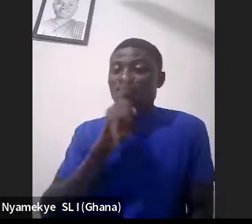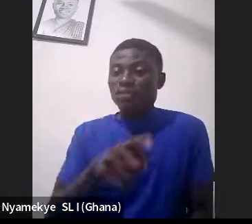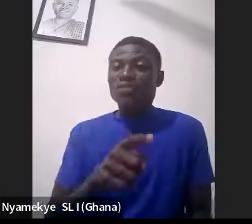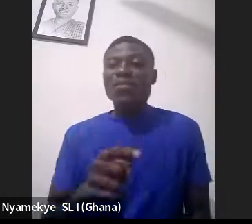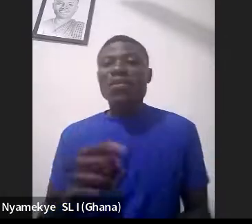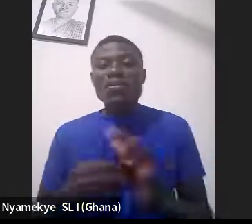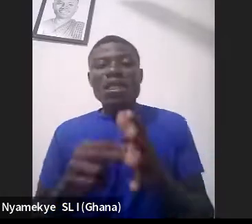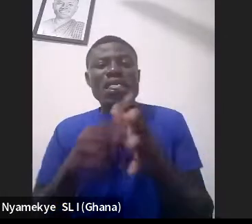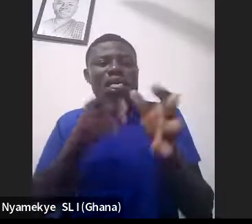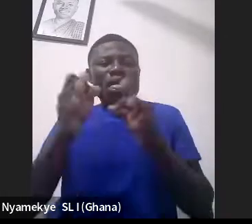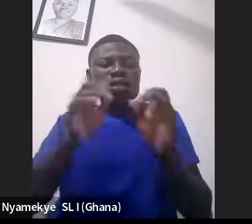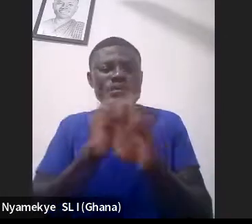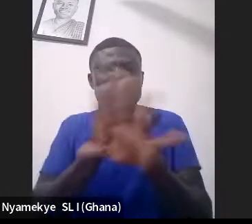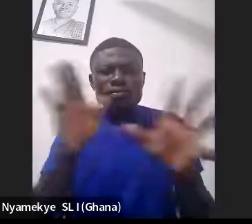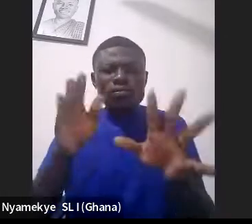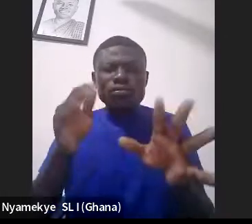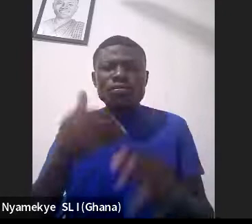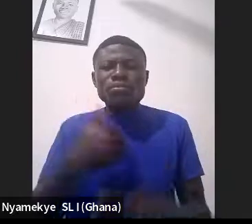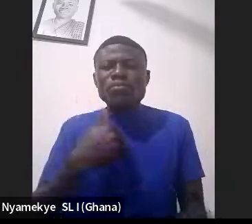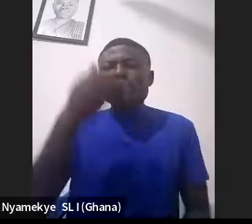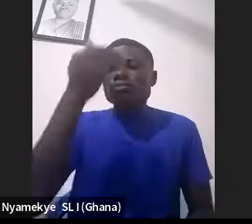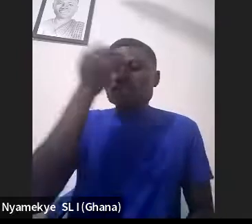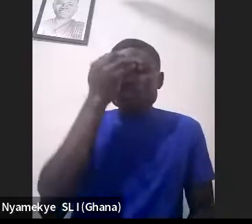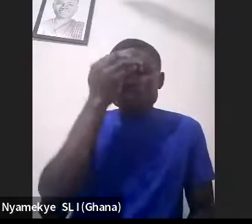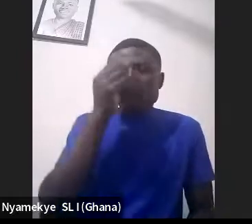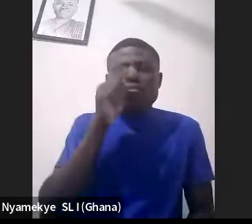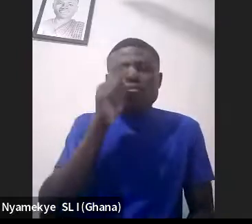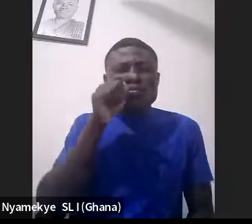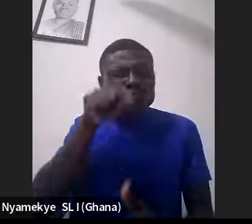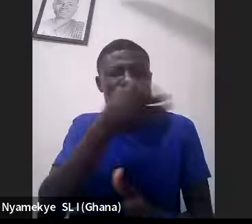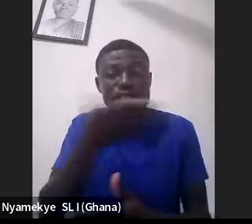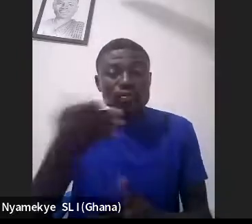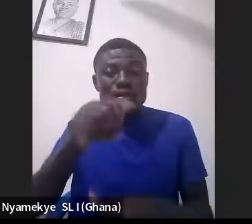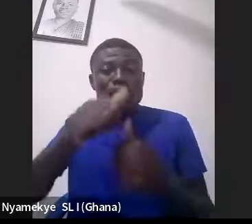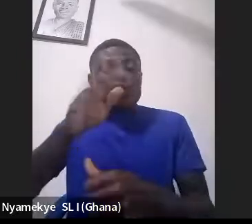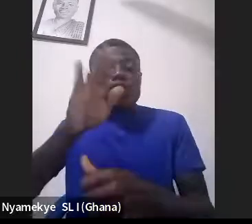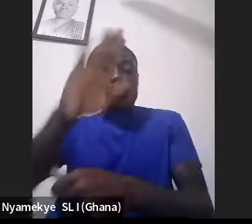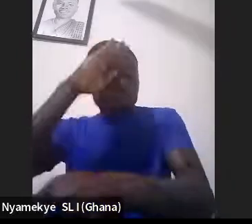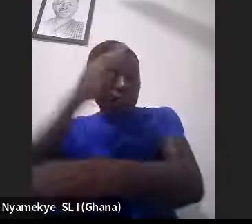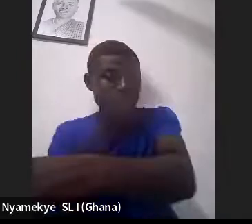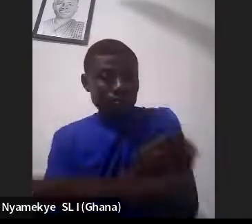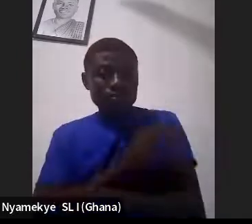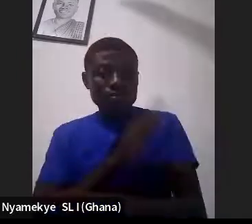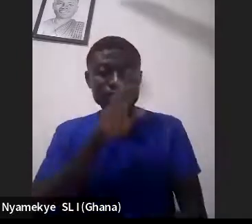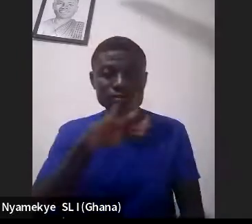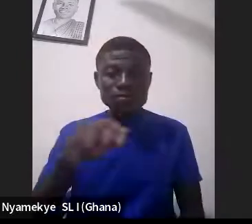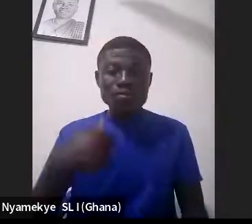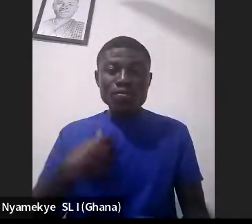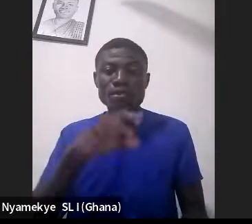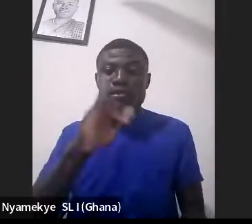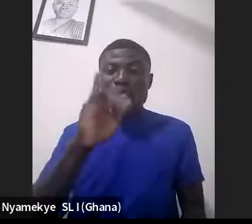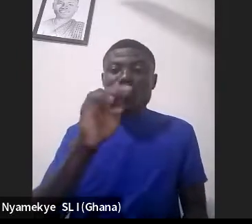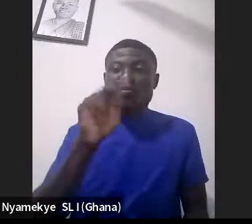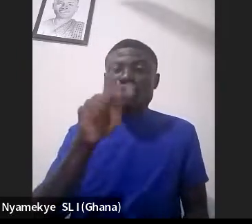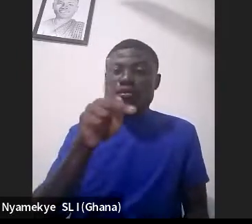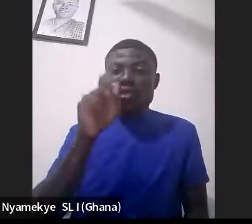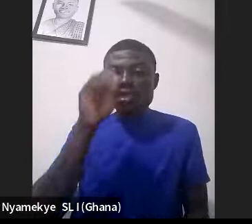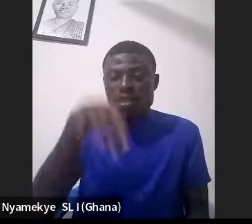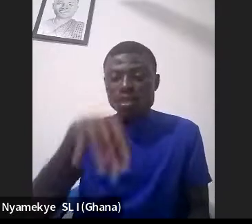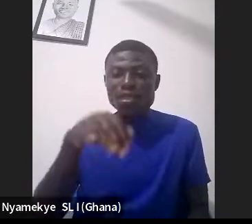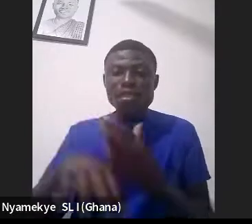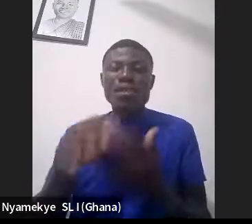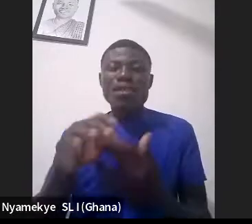enlightening. And this thing about Benjamin's talent. So guys, I've put a link in the chat box. Click on it